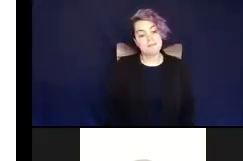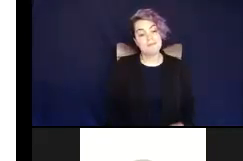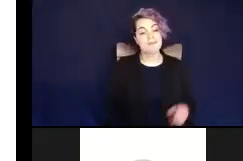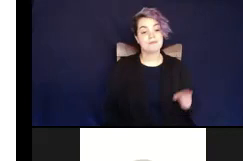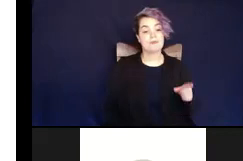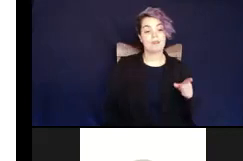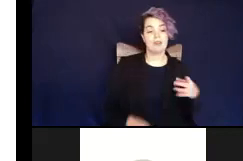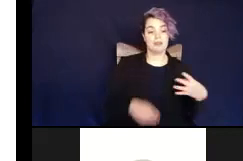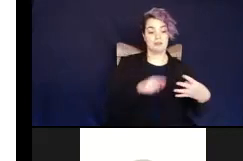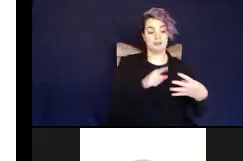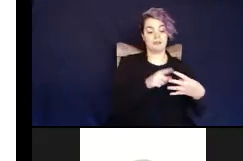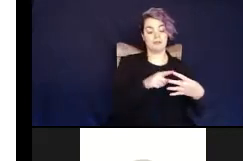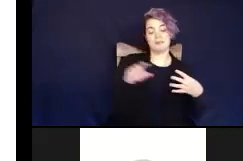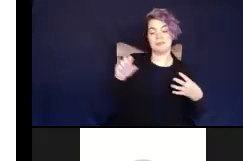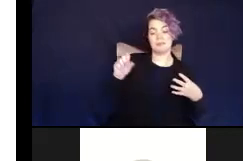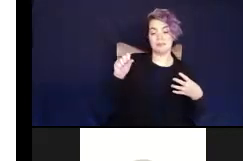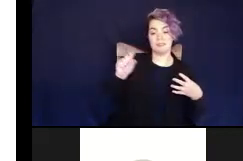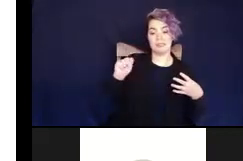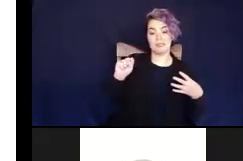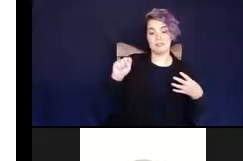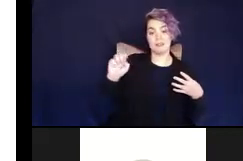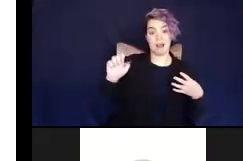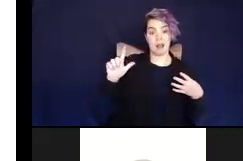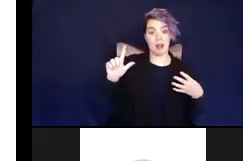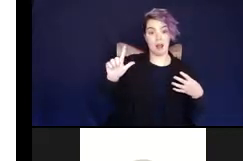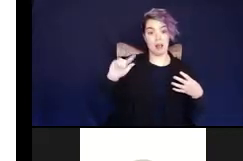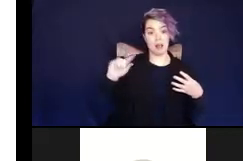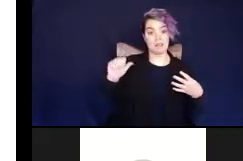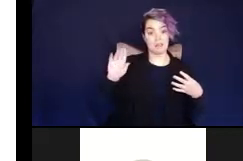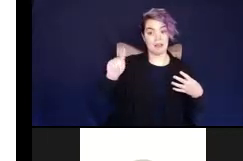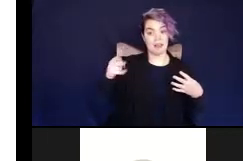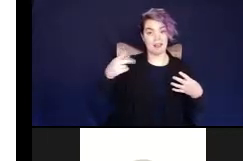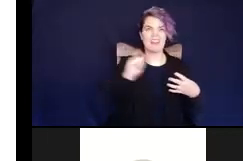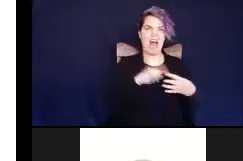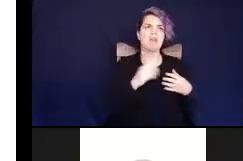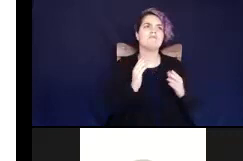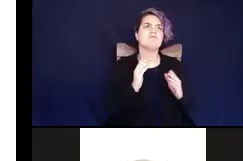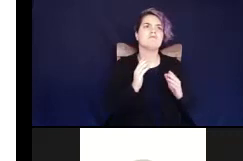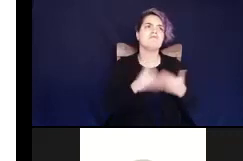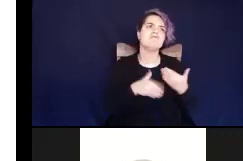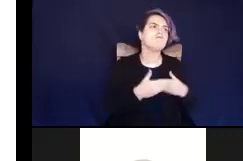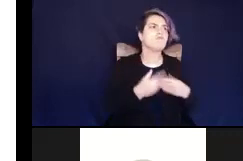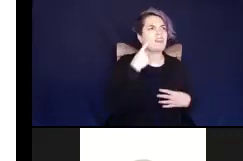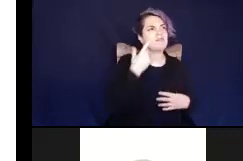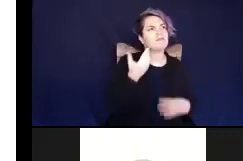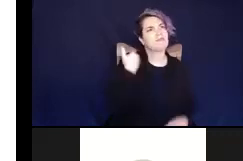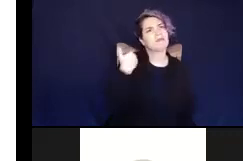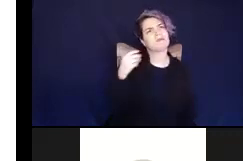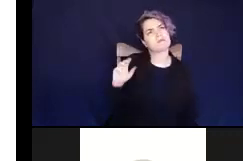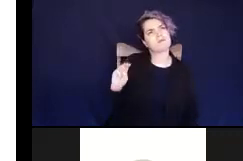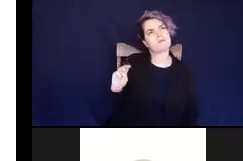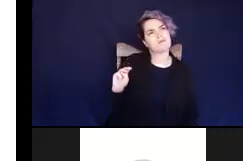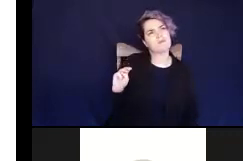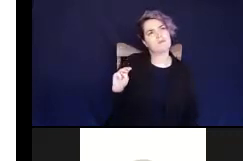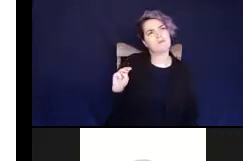E's, they moved quickly, and I think that case was brought back in March, if I